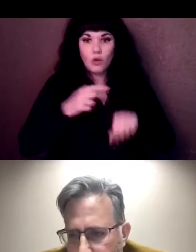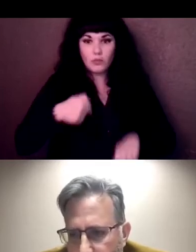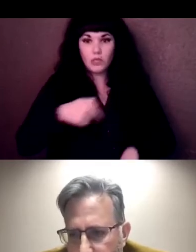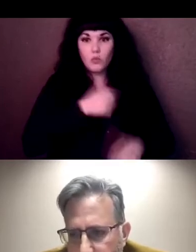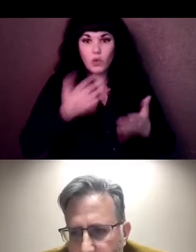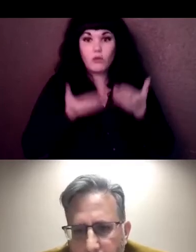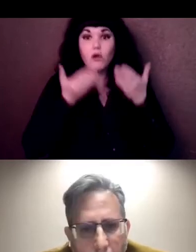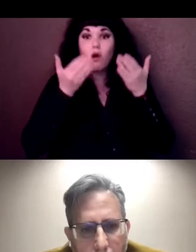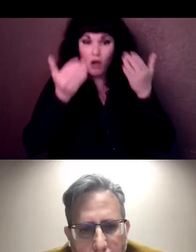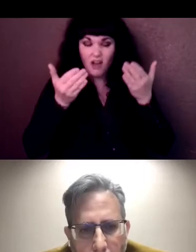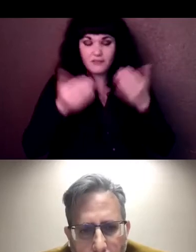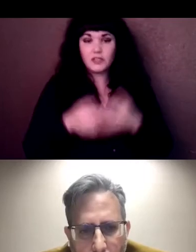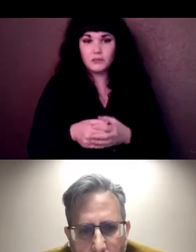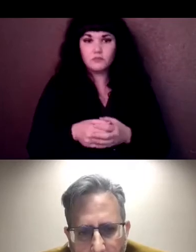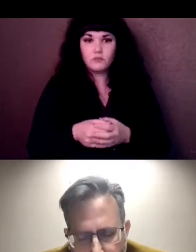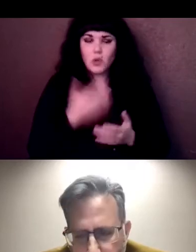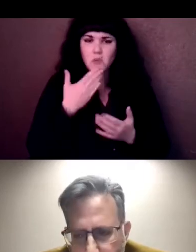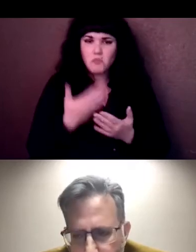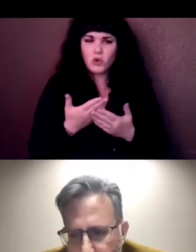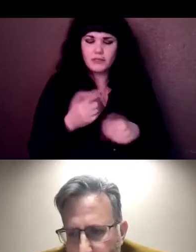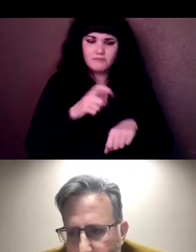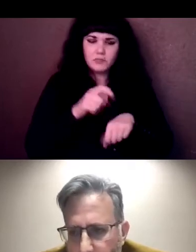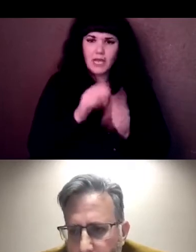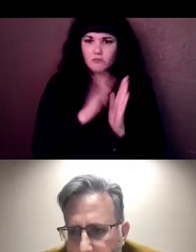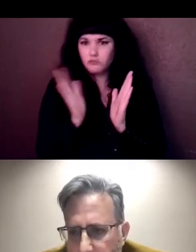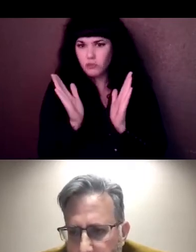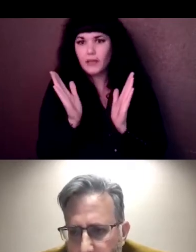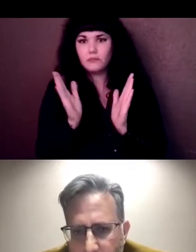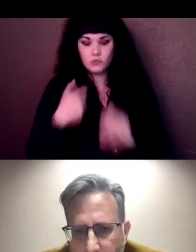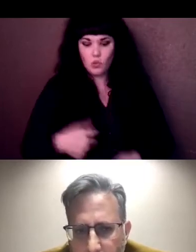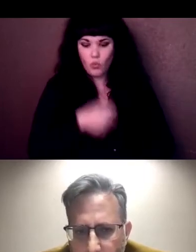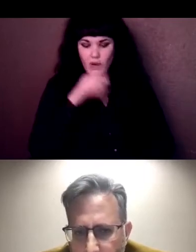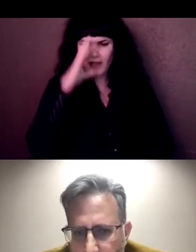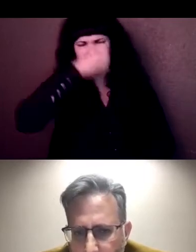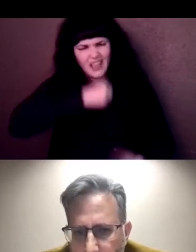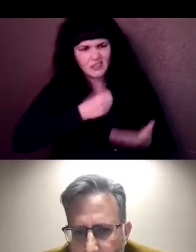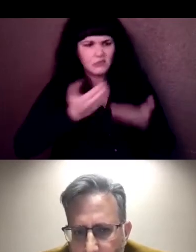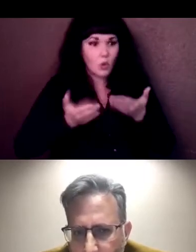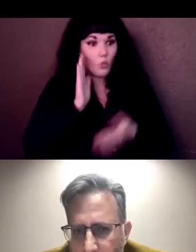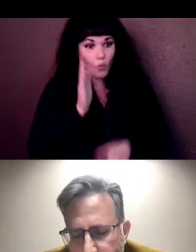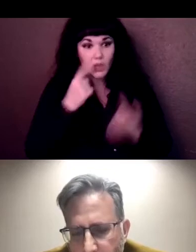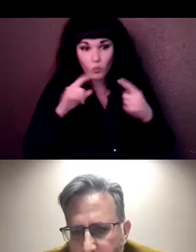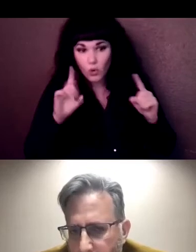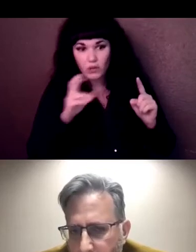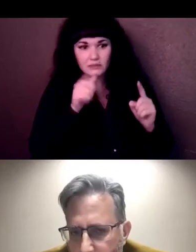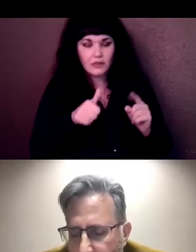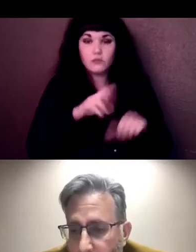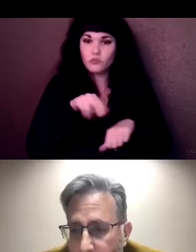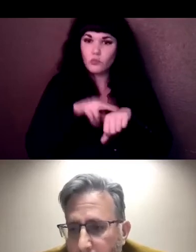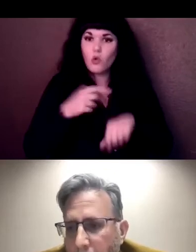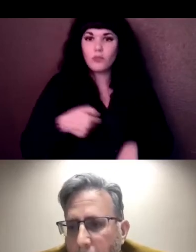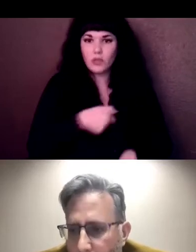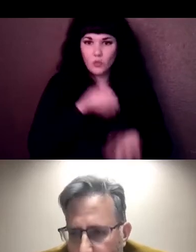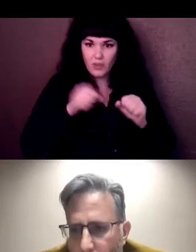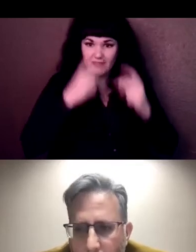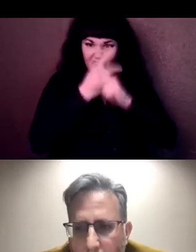of trial time so that we're not guessing whether or not something is going to work. We will know usually by the end of the